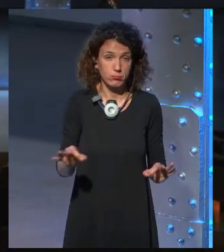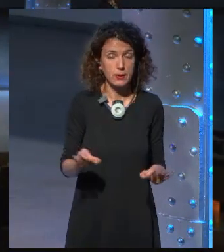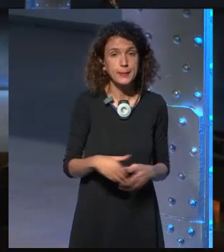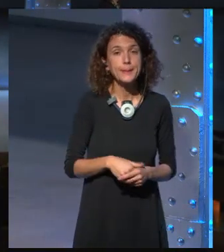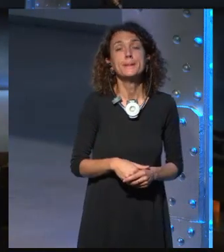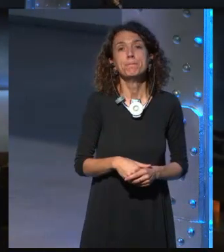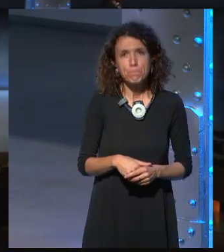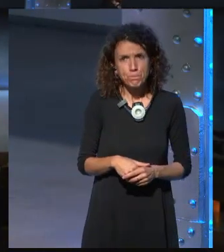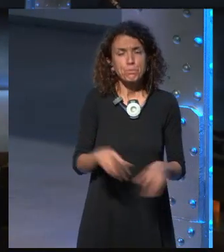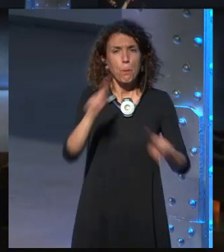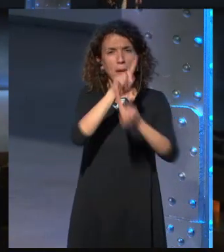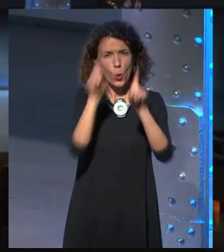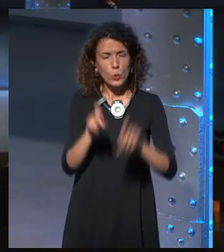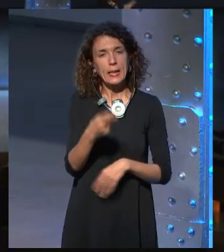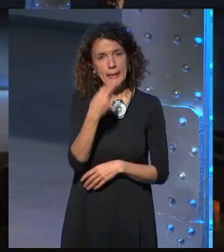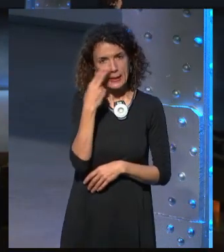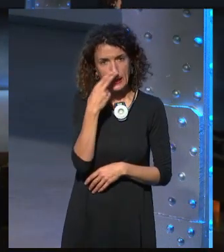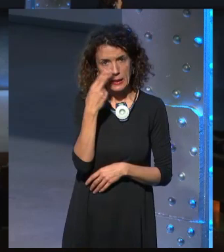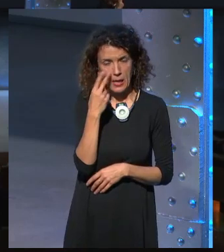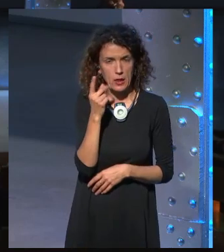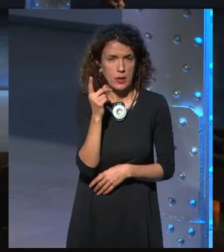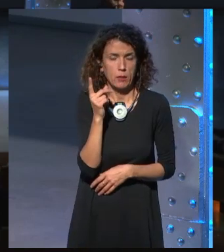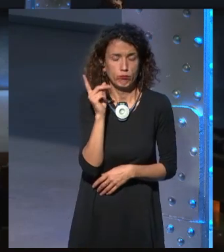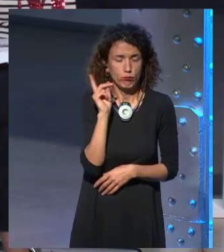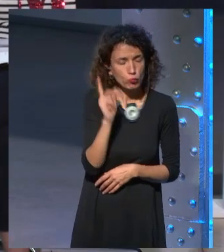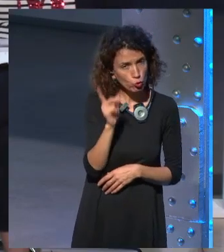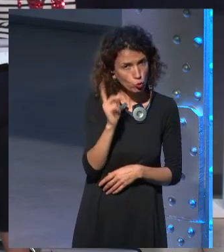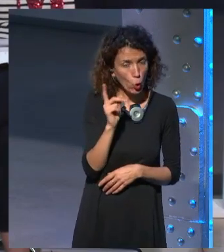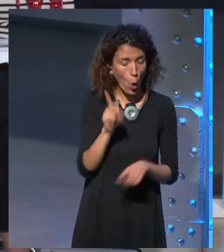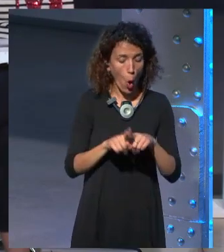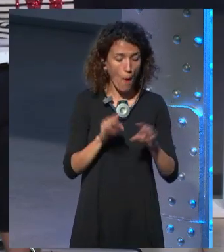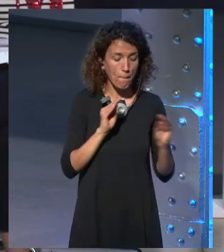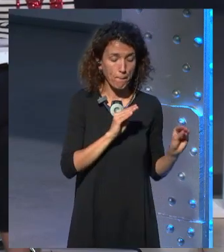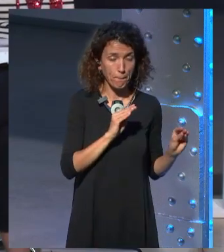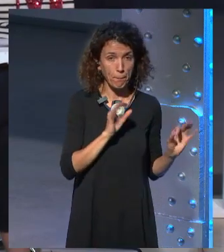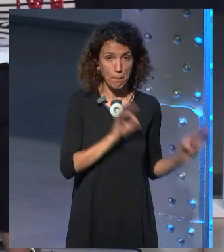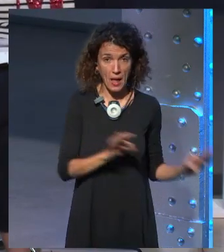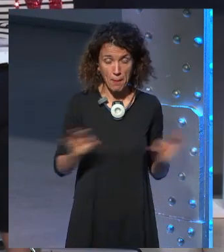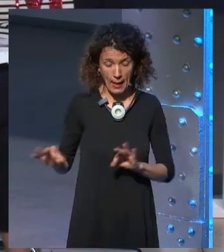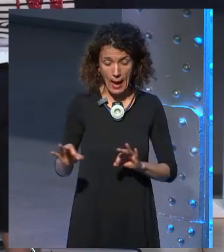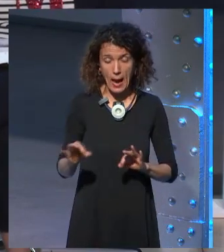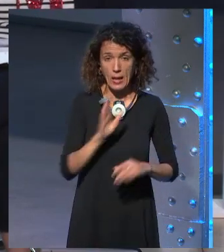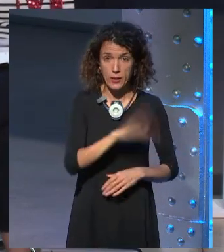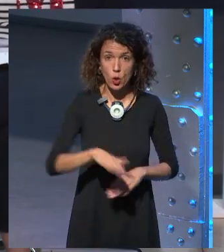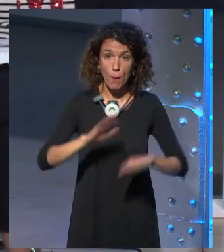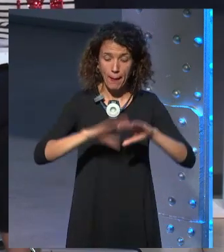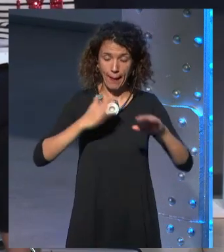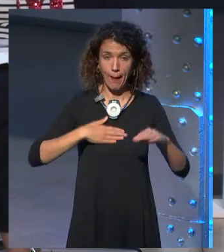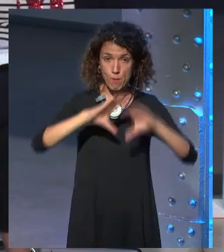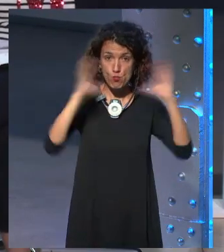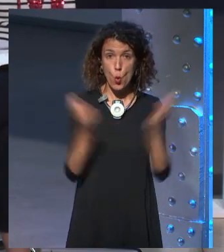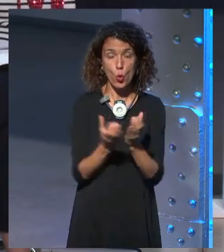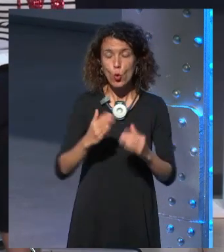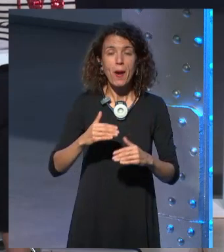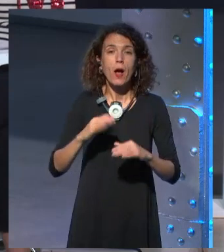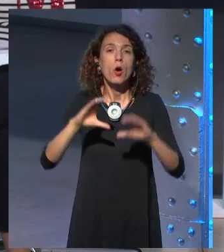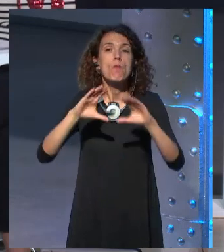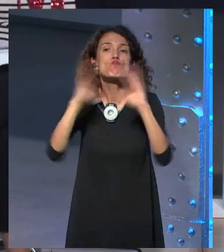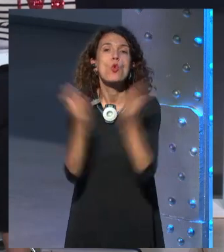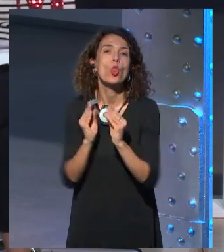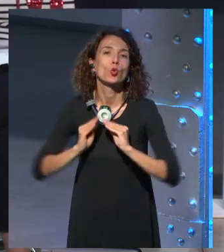Efectivamente, es una pregunta muy interesante. Yes, it's a very interesting remark. It is not just a question of preparing children, not for our world, but